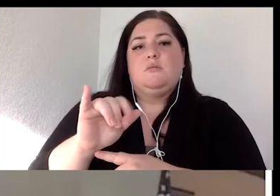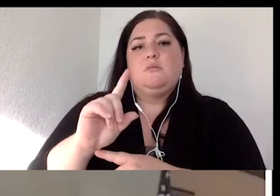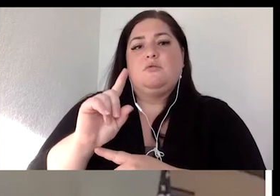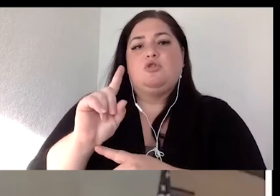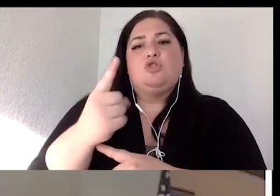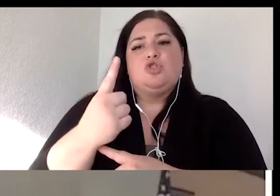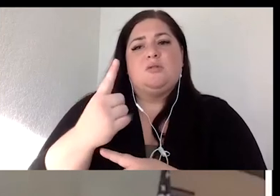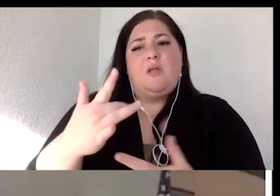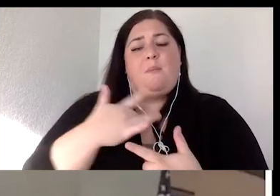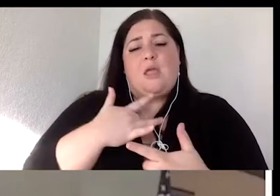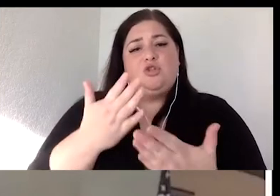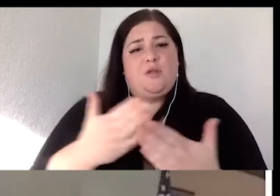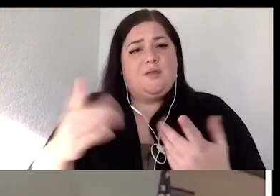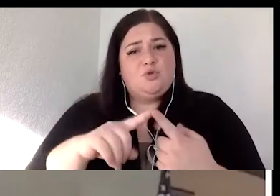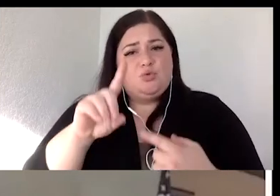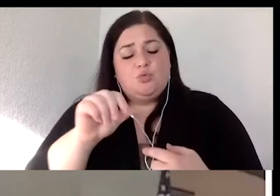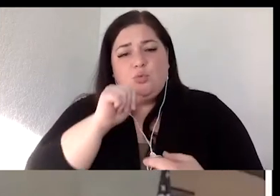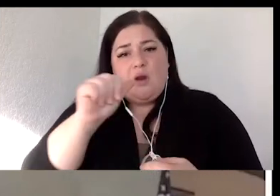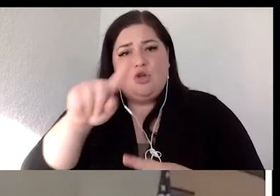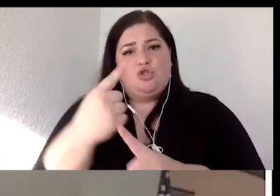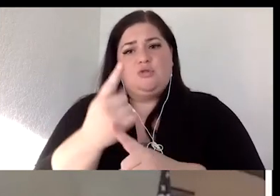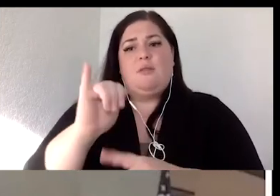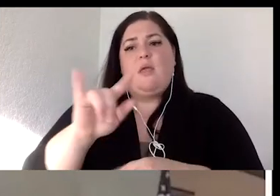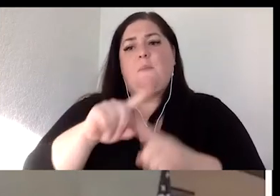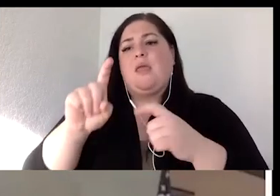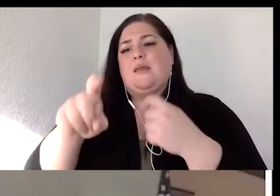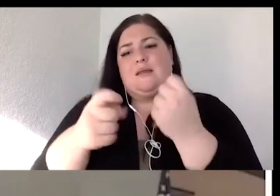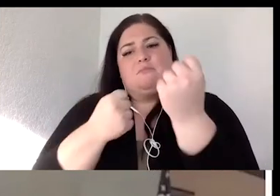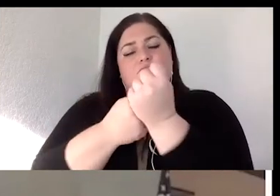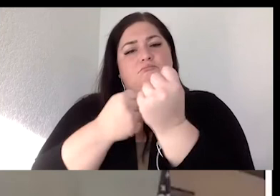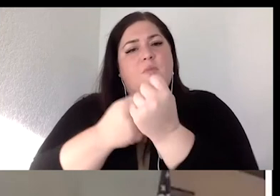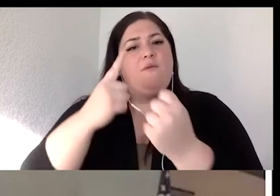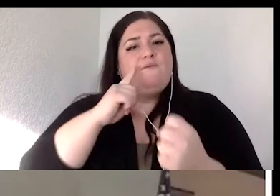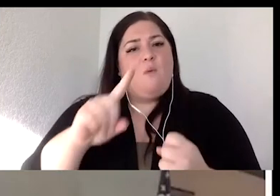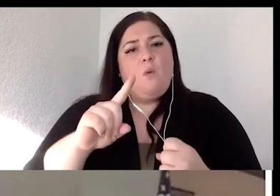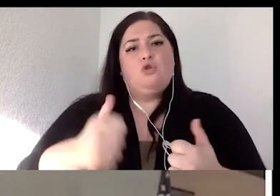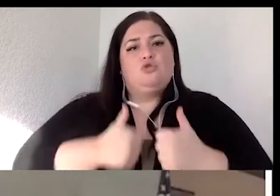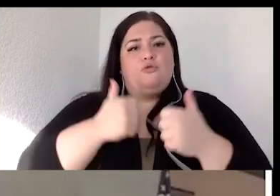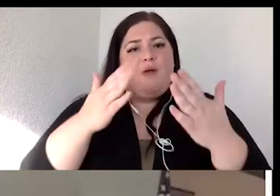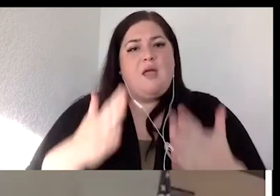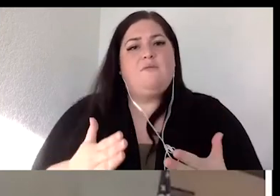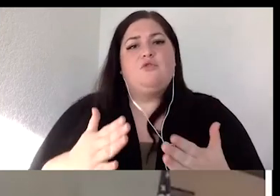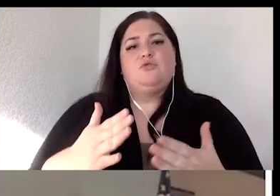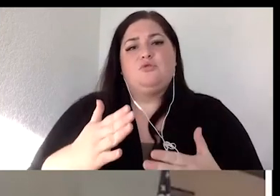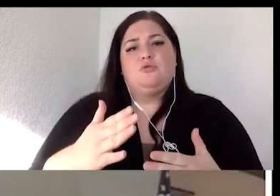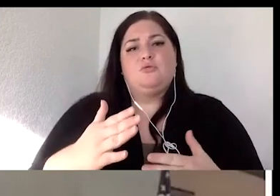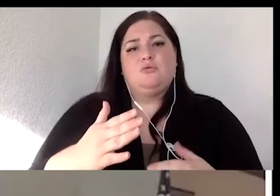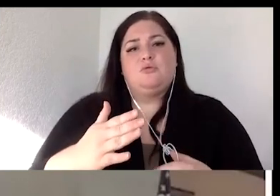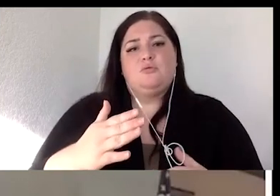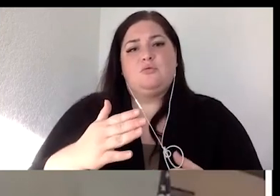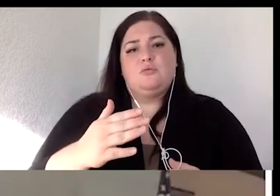compassionate thing to do, but that advocating for the victims, the survivors, domestic violence is actually a good investment,